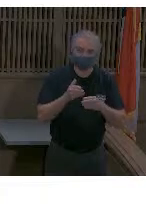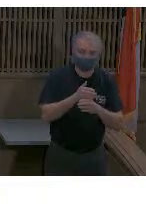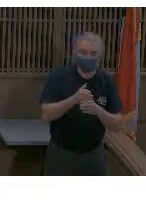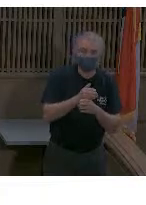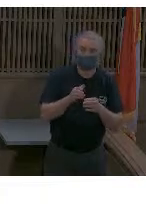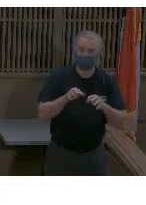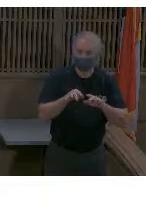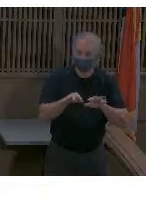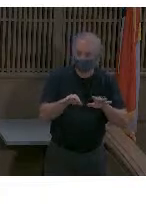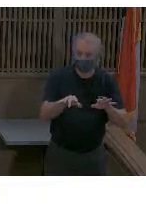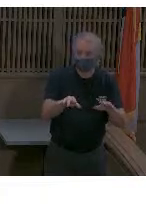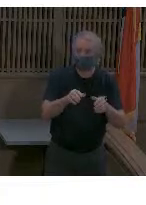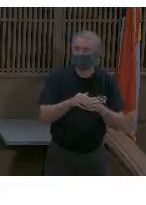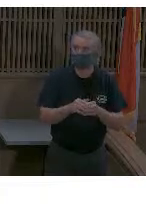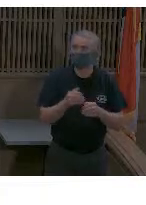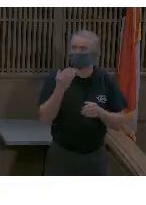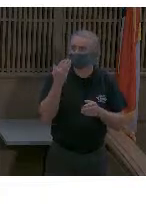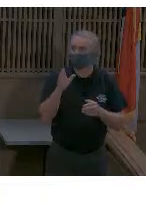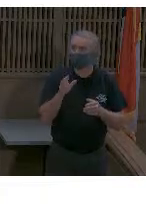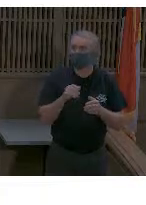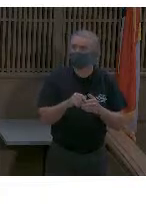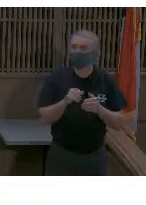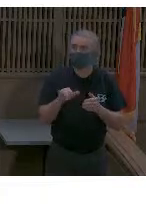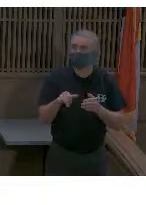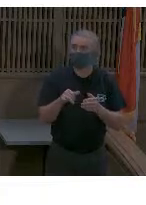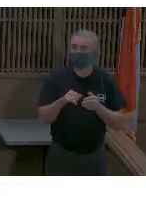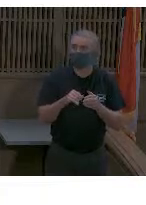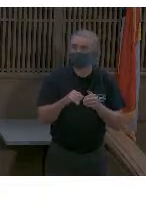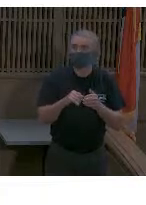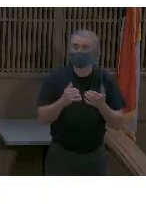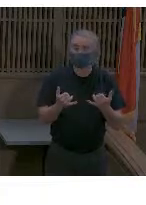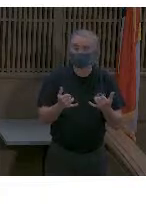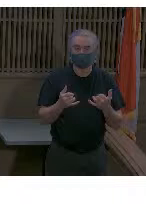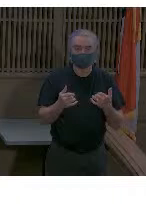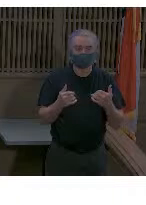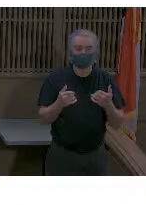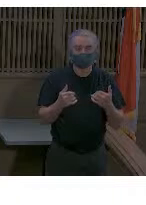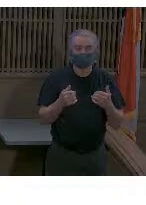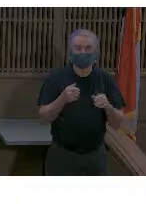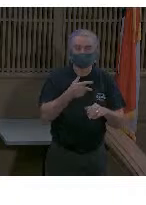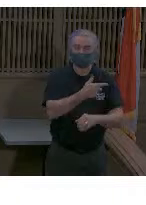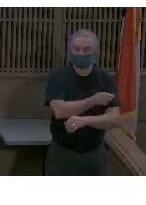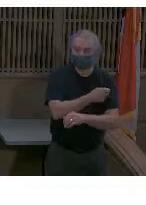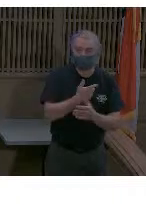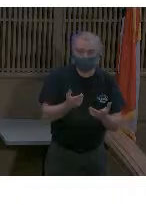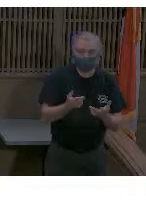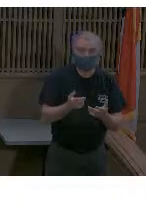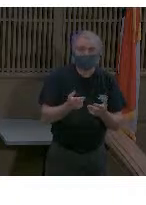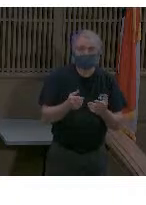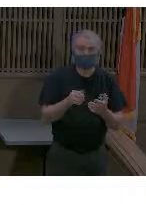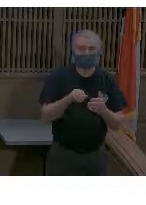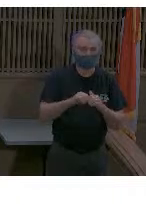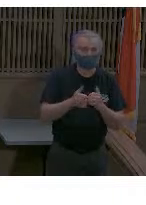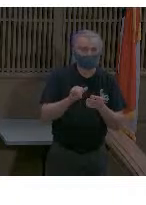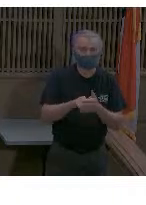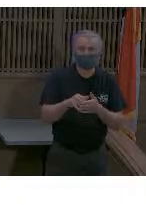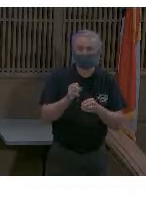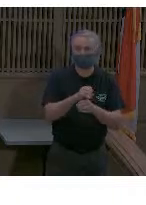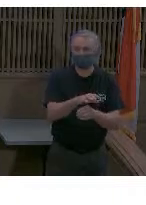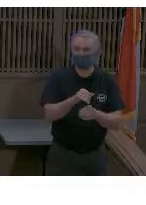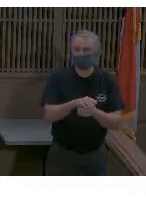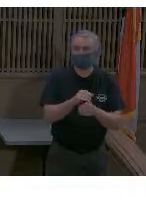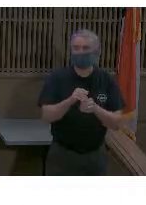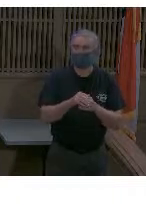secondarily, what we don't know is what is the impact of the fact that we have vaccinations that are actually coming into the community and people that are